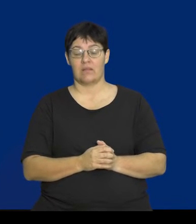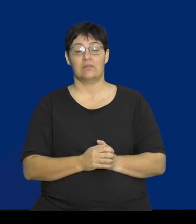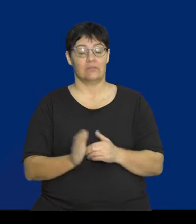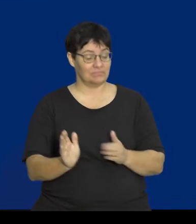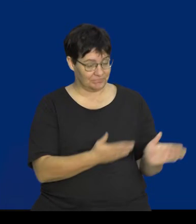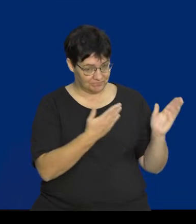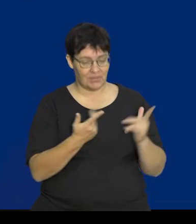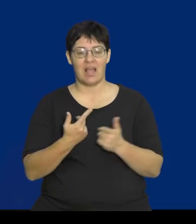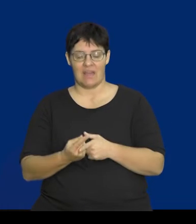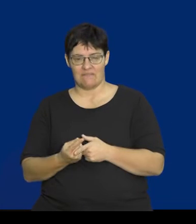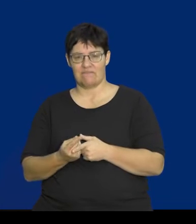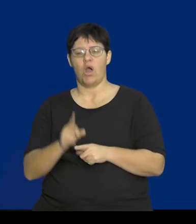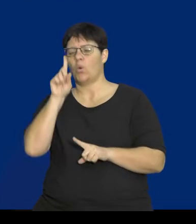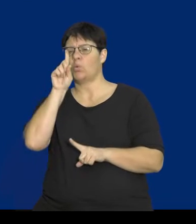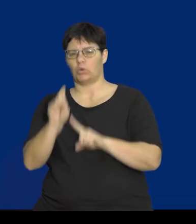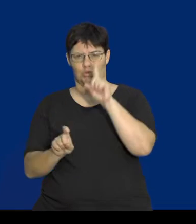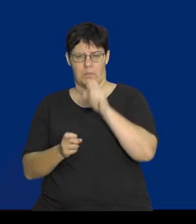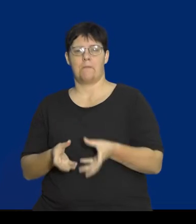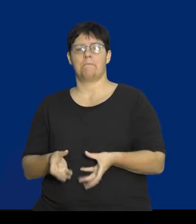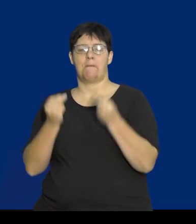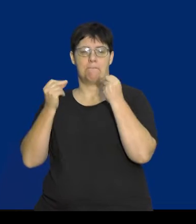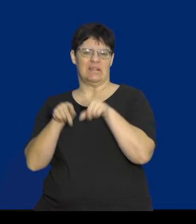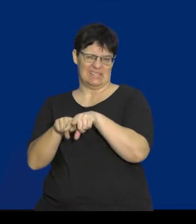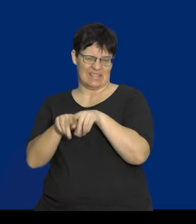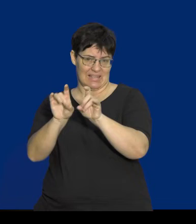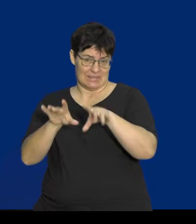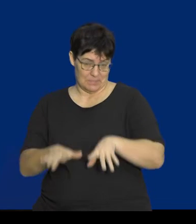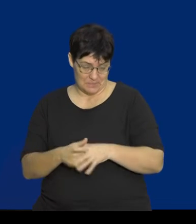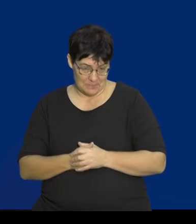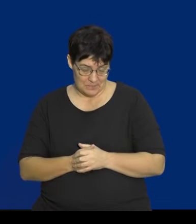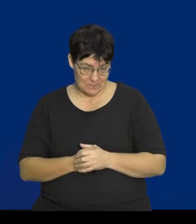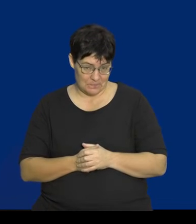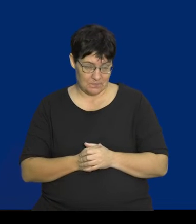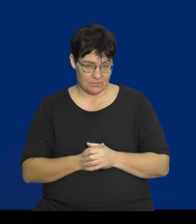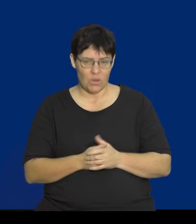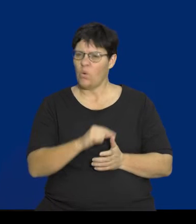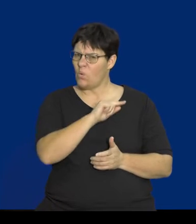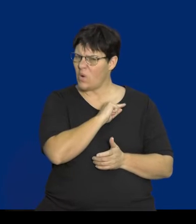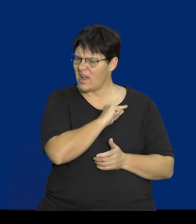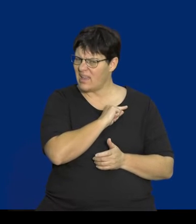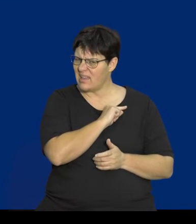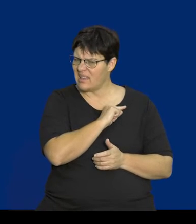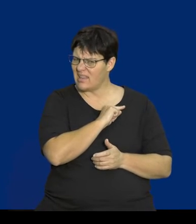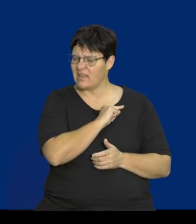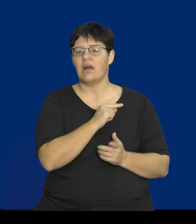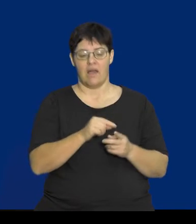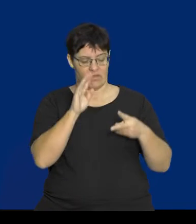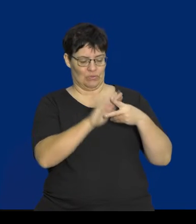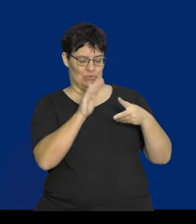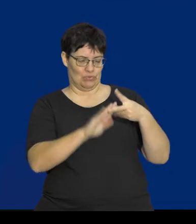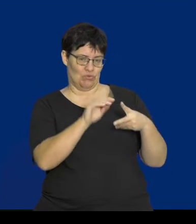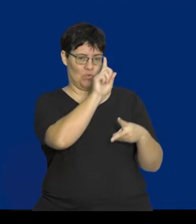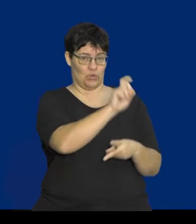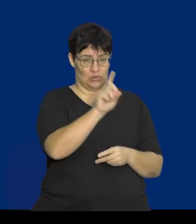Then we need to look at the type of questions we can get, and this is quite important because there are two types